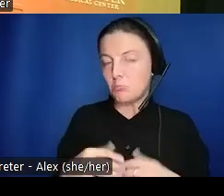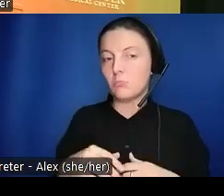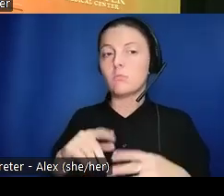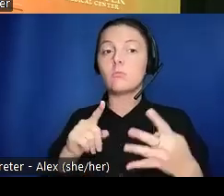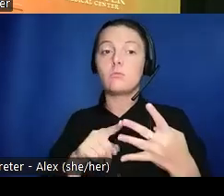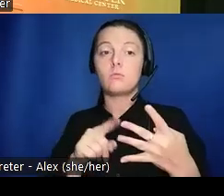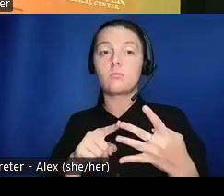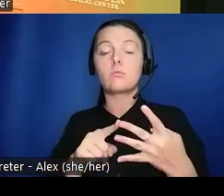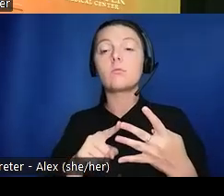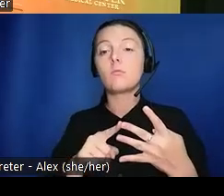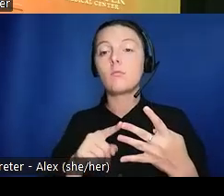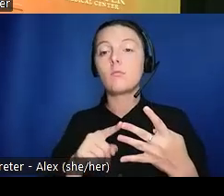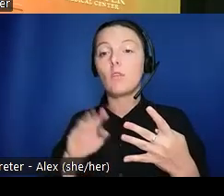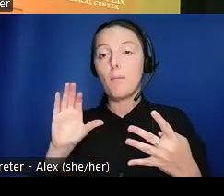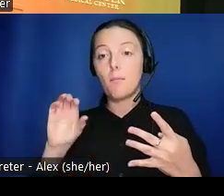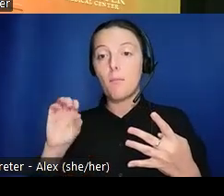chance.